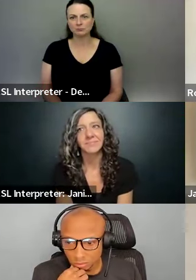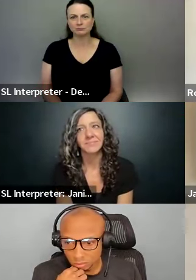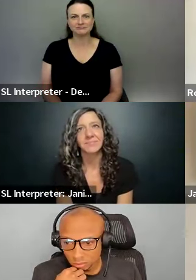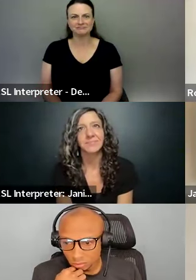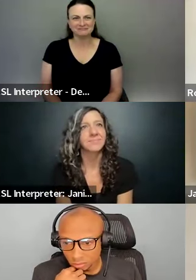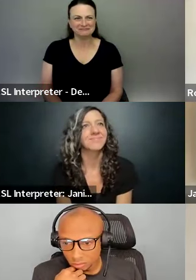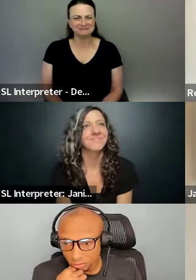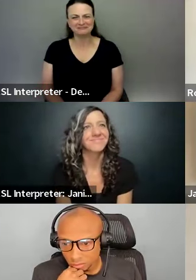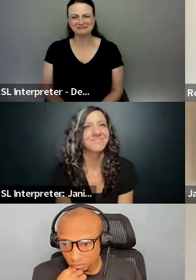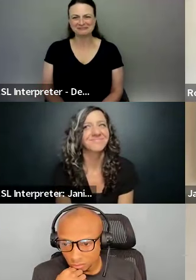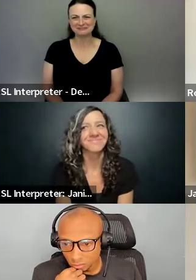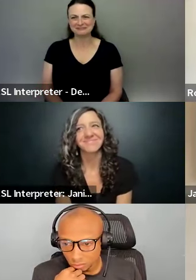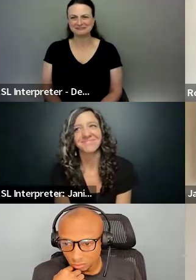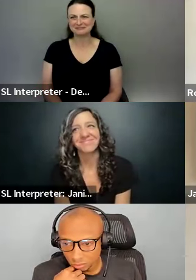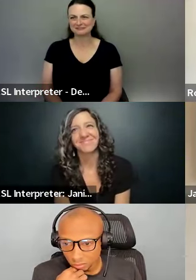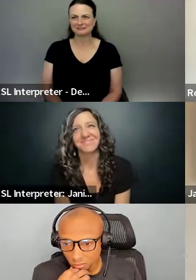Check it out.